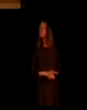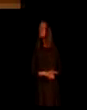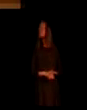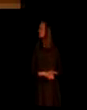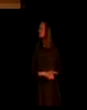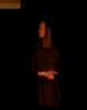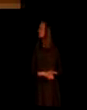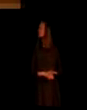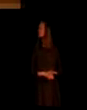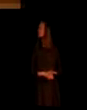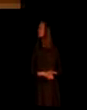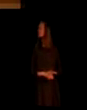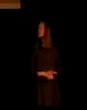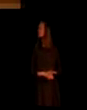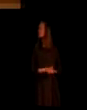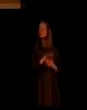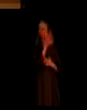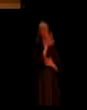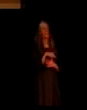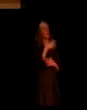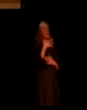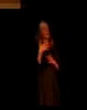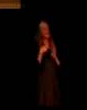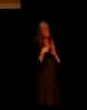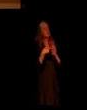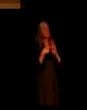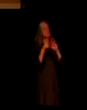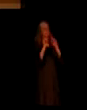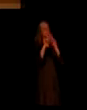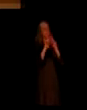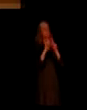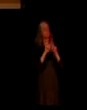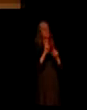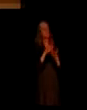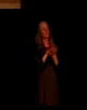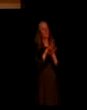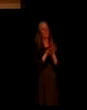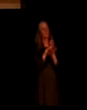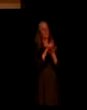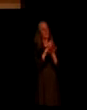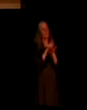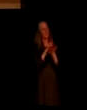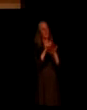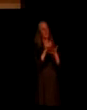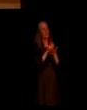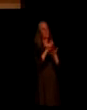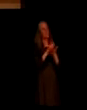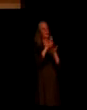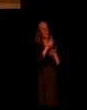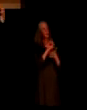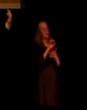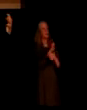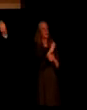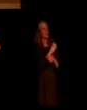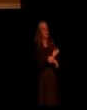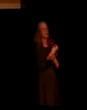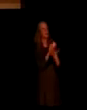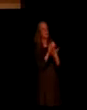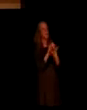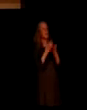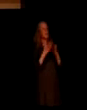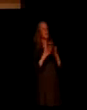a graph, and these are different papers written by energy economists projecting